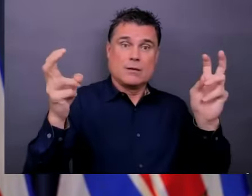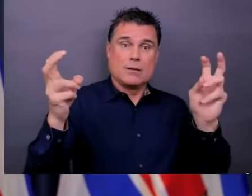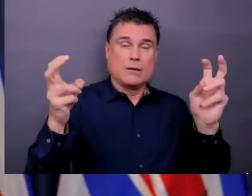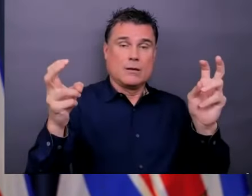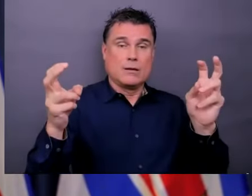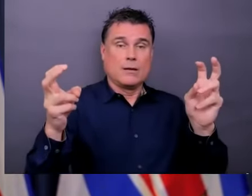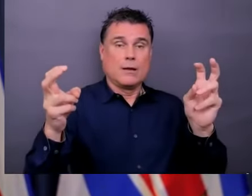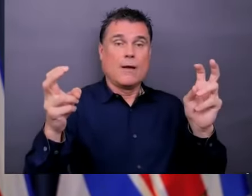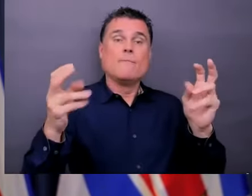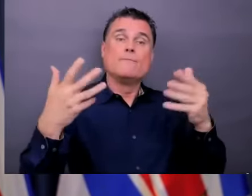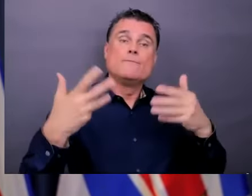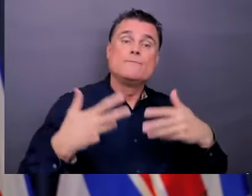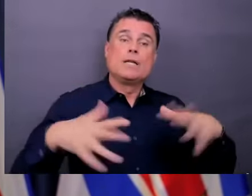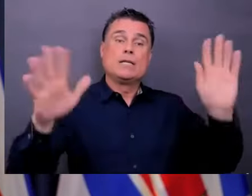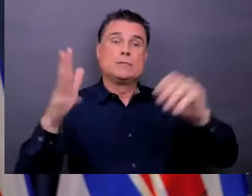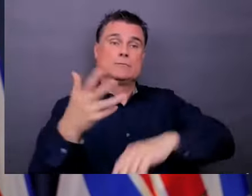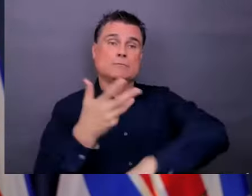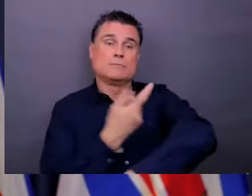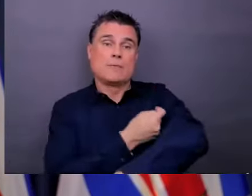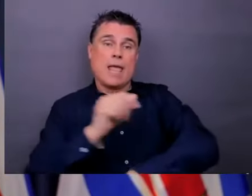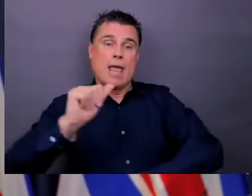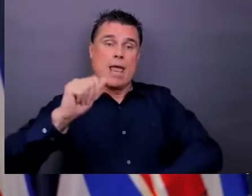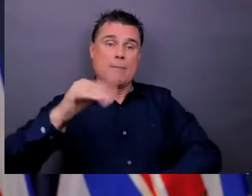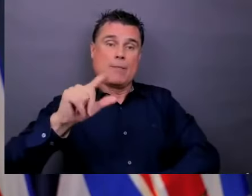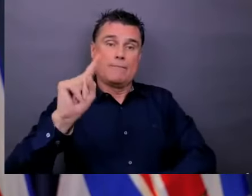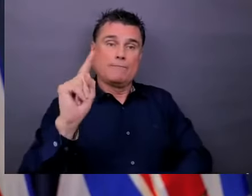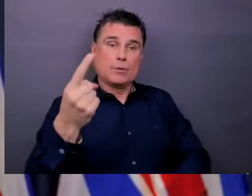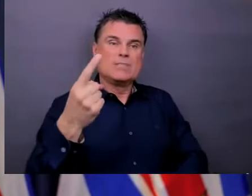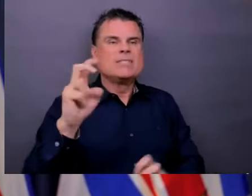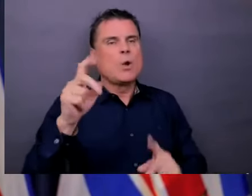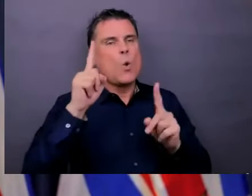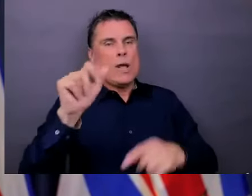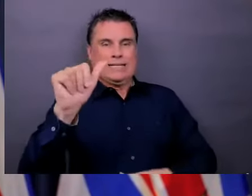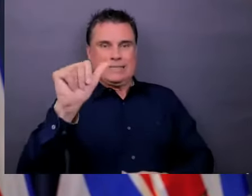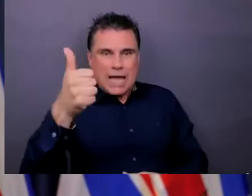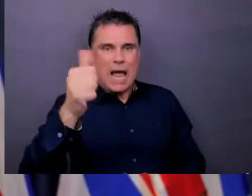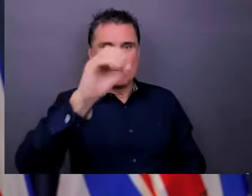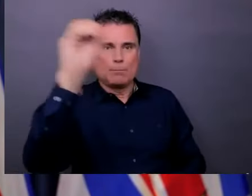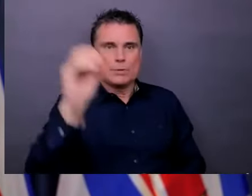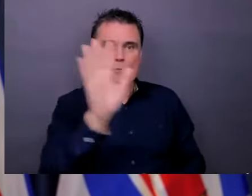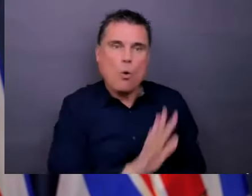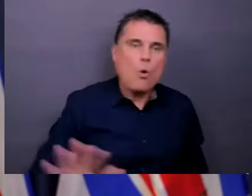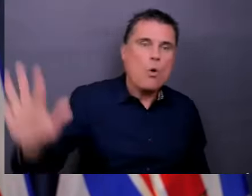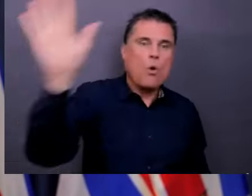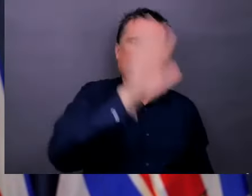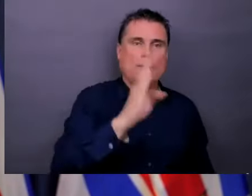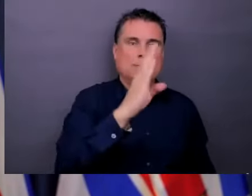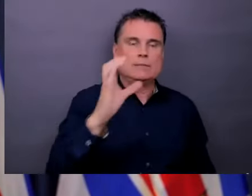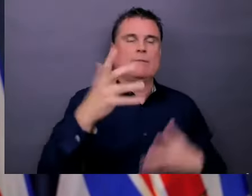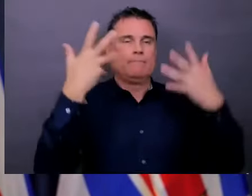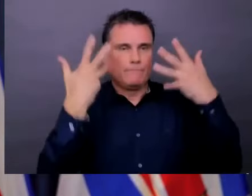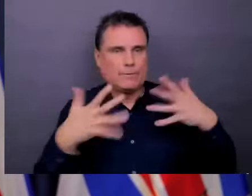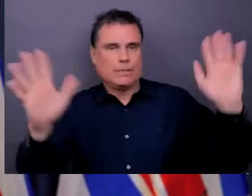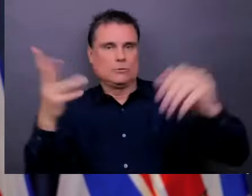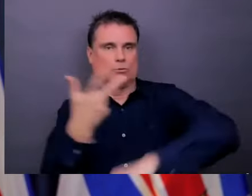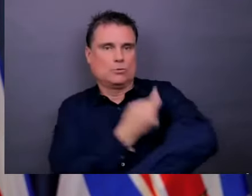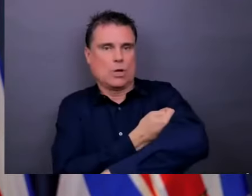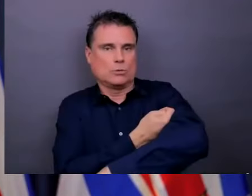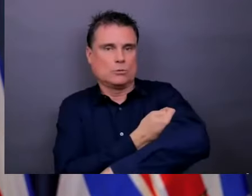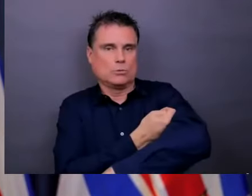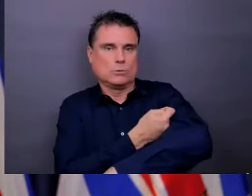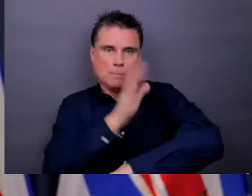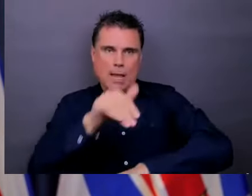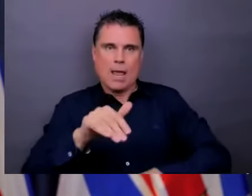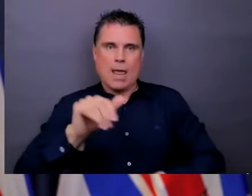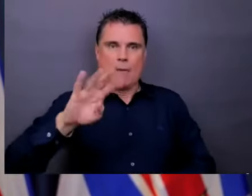population will be immunized if the vaccines come in as expected. So until millions of British Columbians are vaccinated,